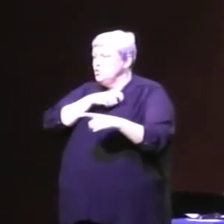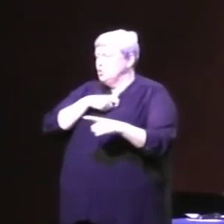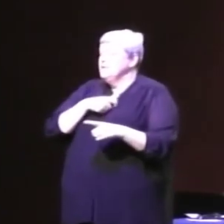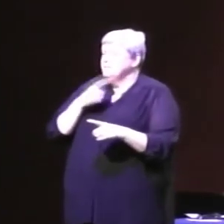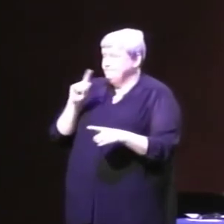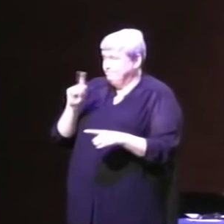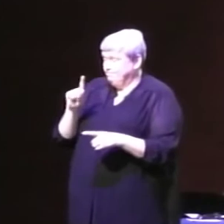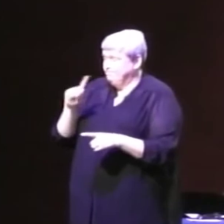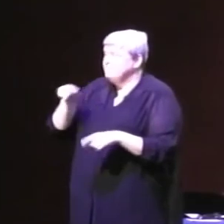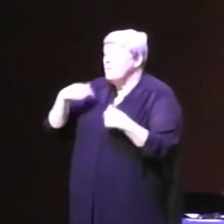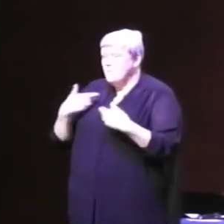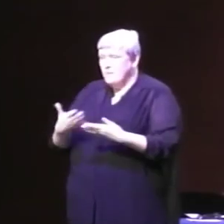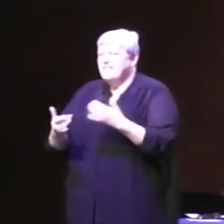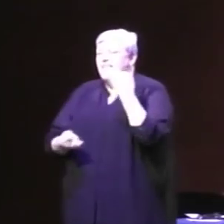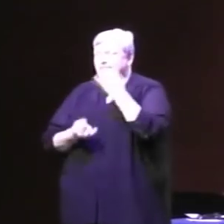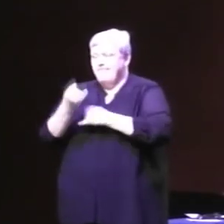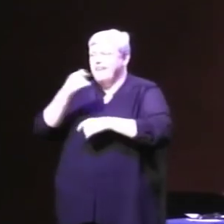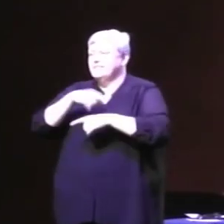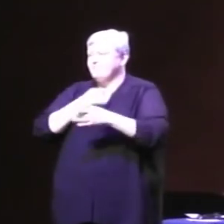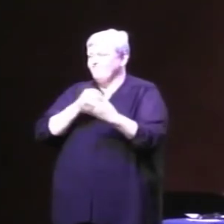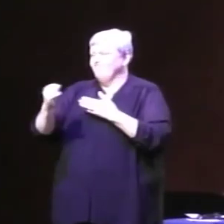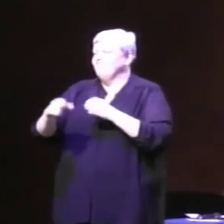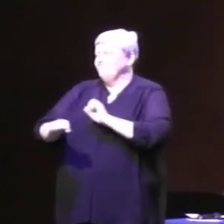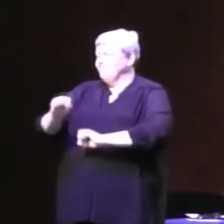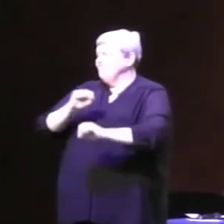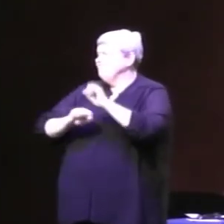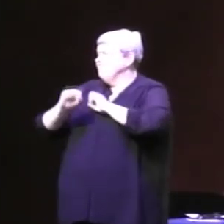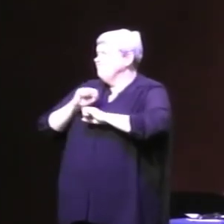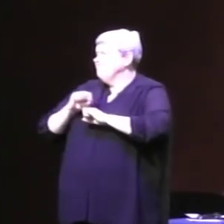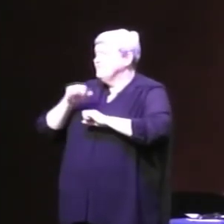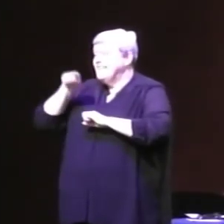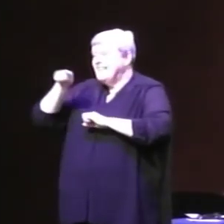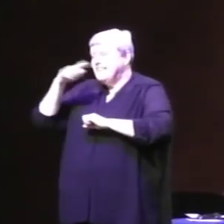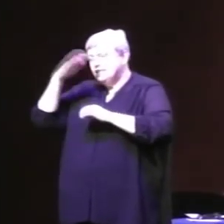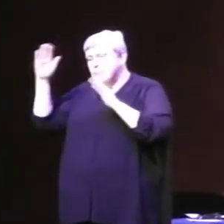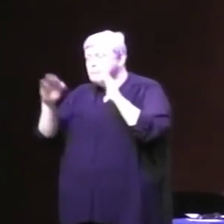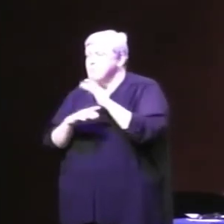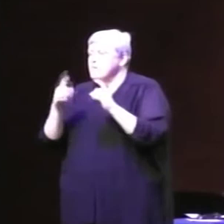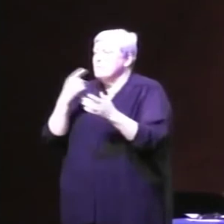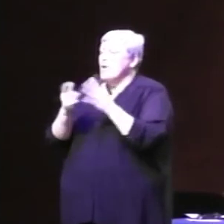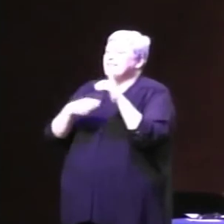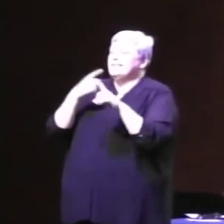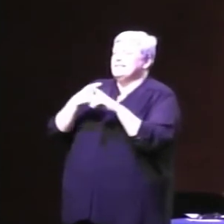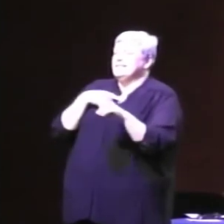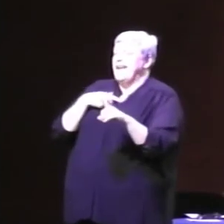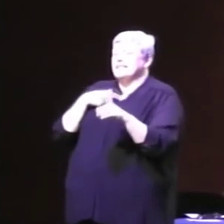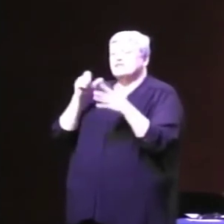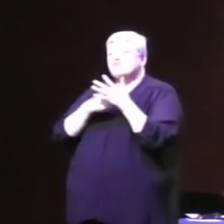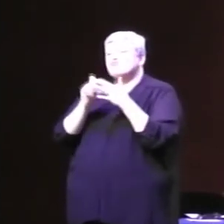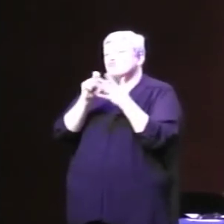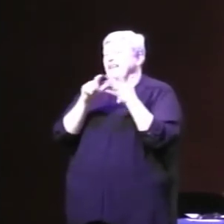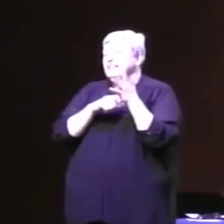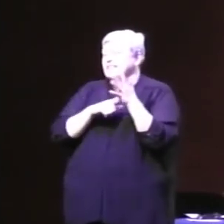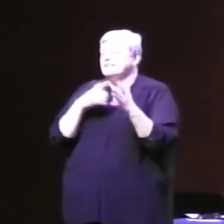and we have provided a last line of resistance. His climb down over tax credits was a direct result of some nifty